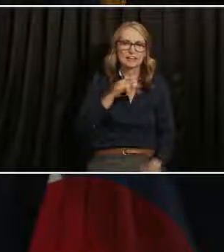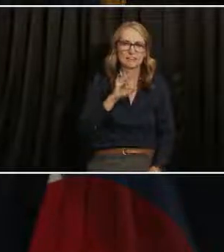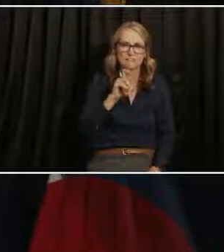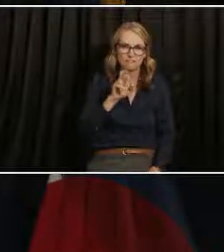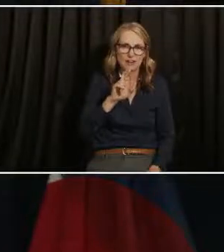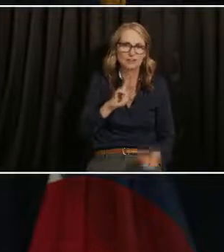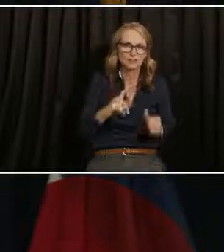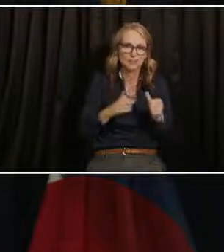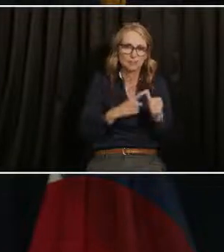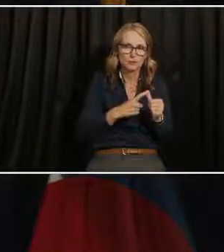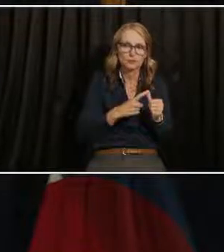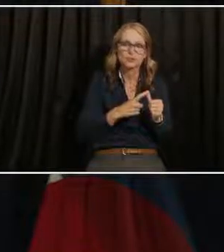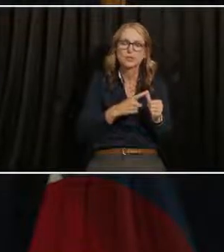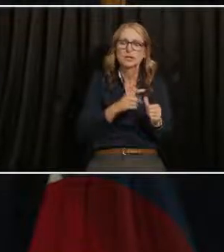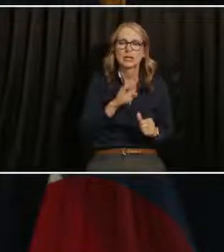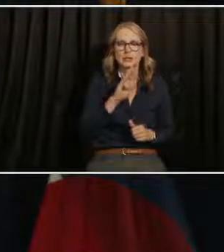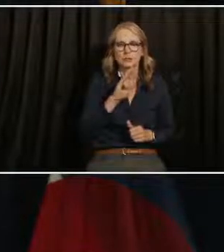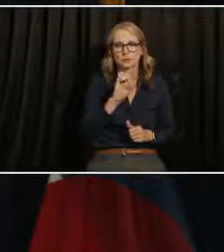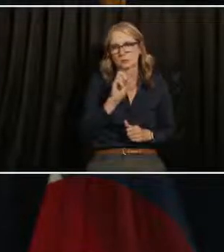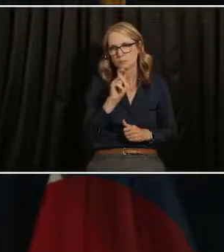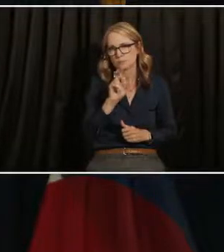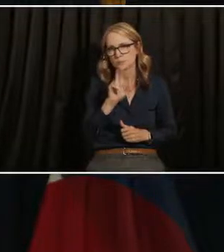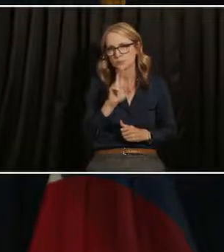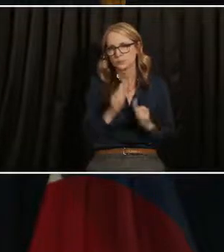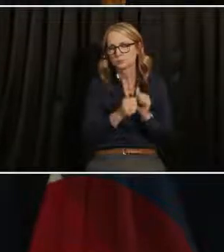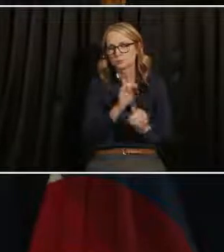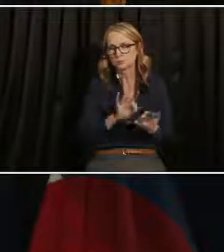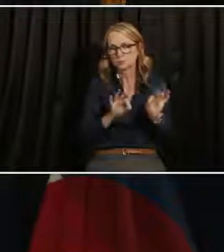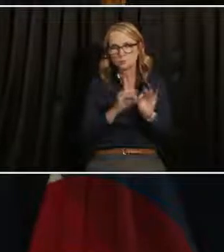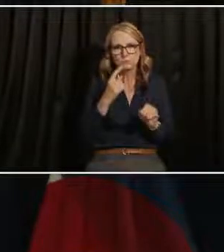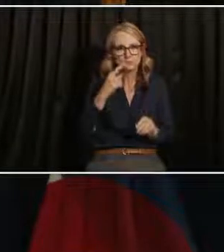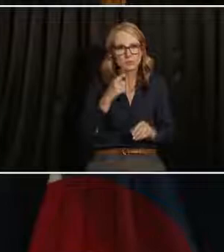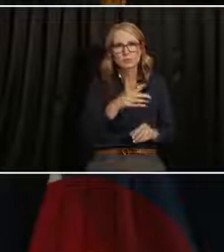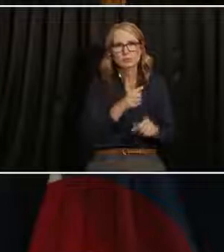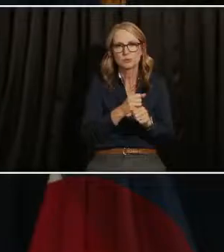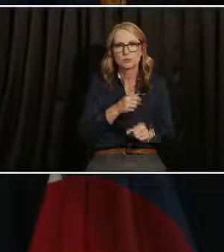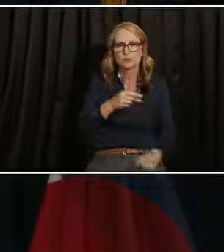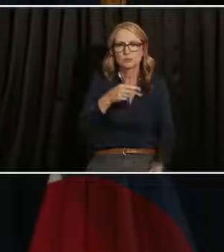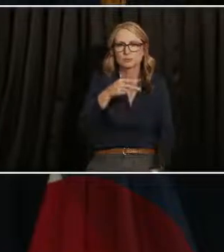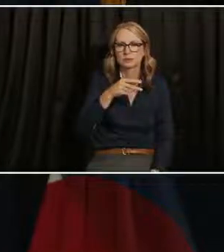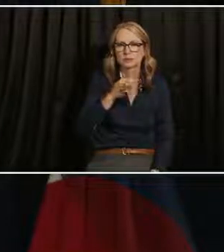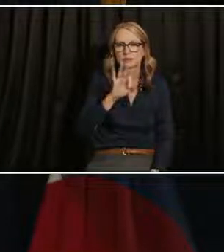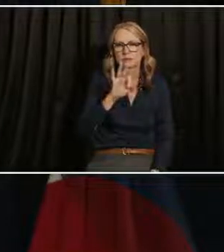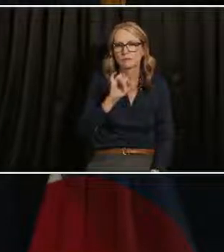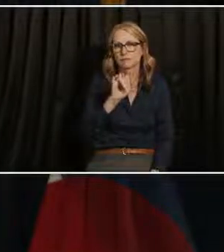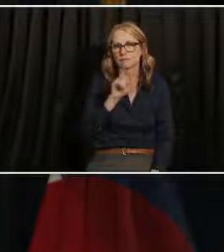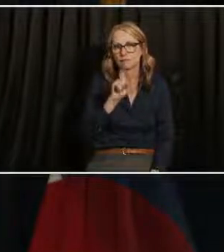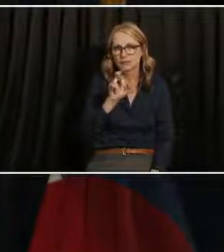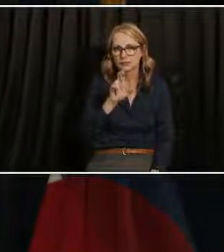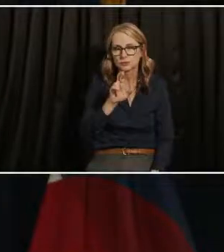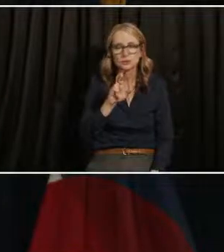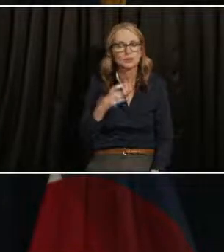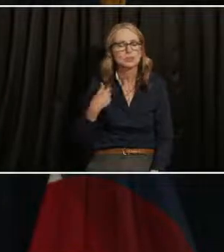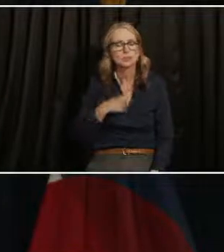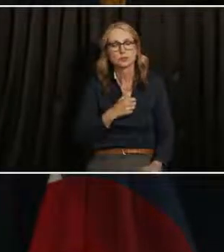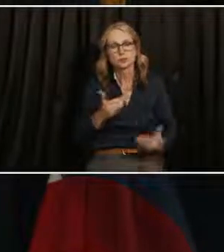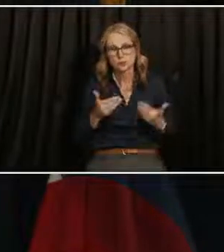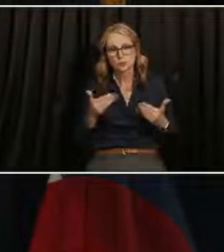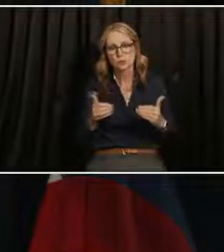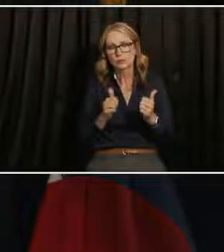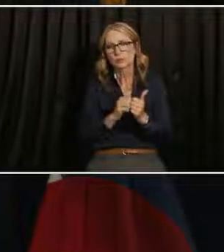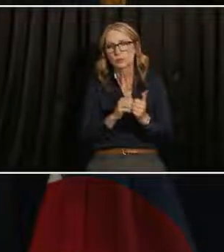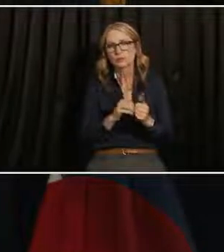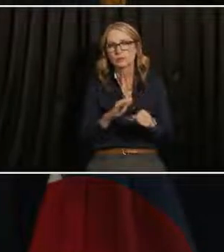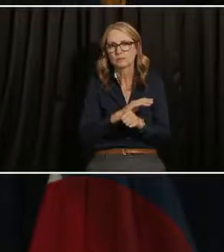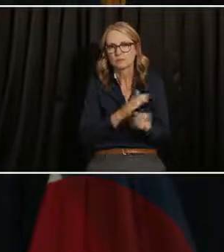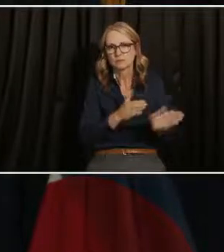the booster is most important for the folks who got the Pfizer vaccine. So we are moving forward with the full plan to vaccinate